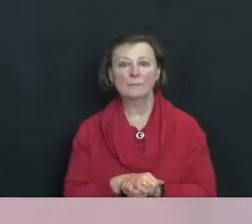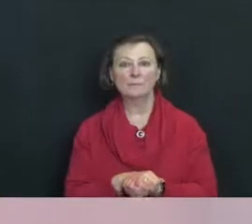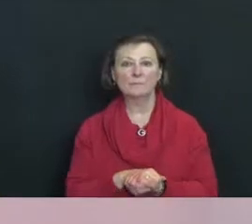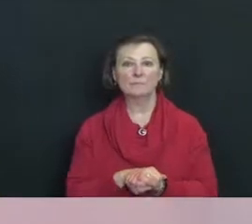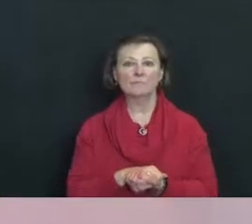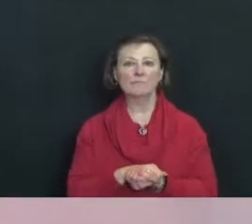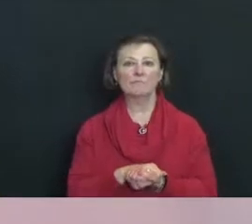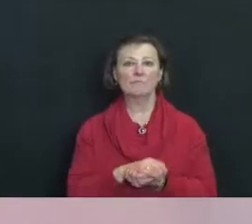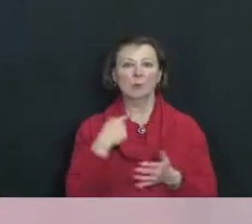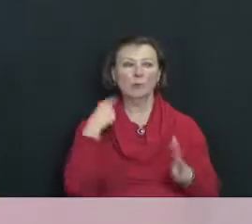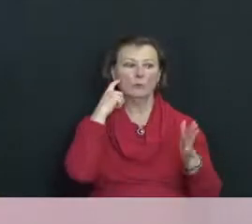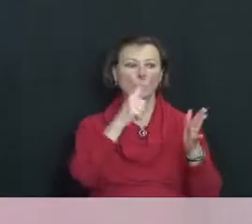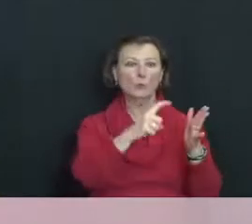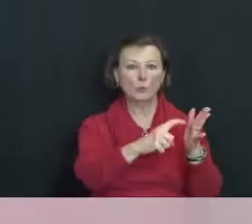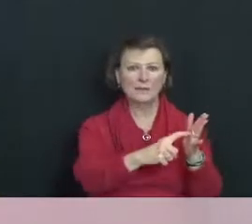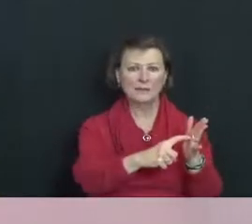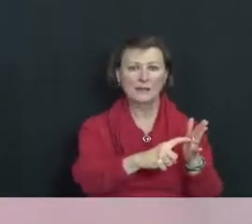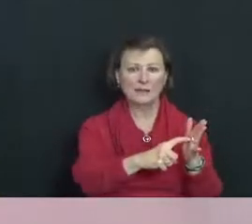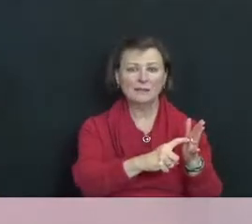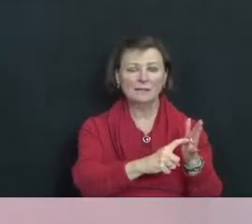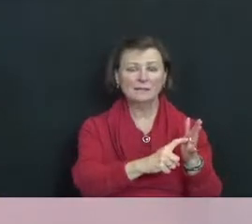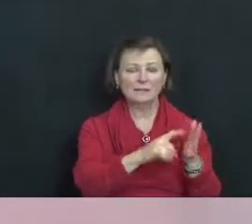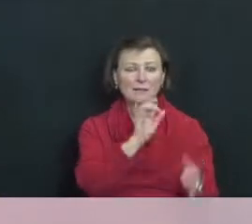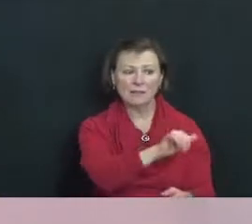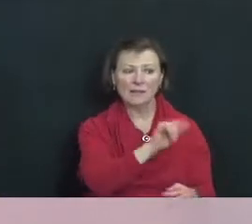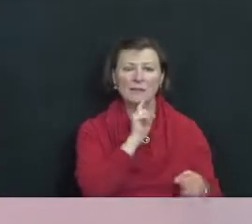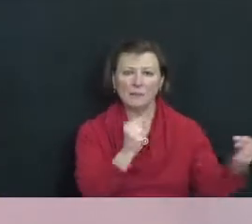for we recognize how painful this is.